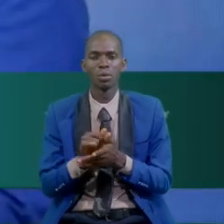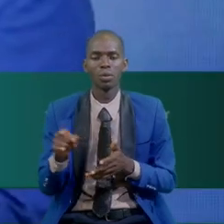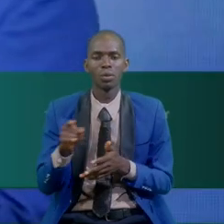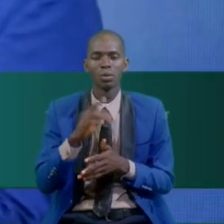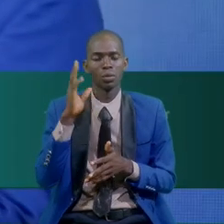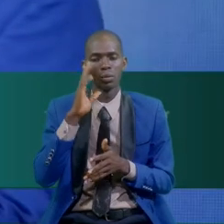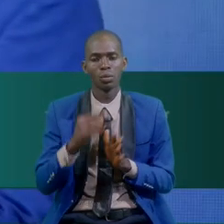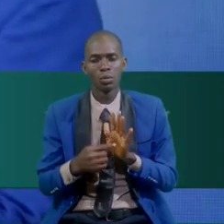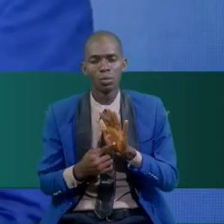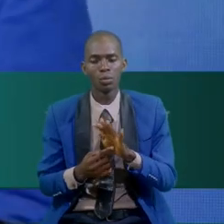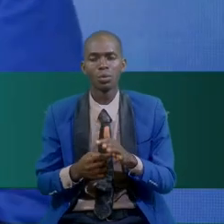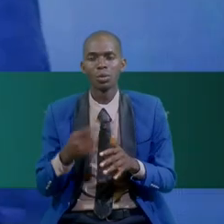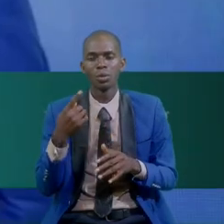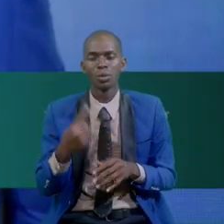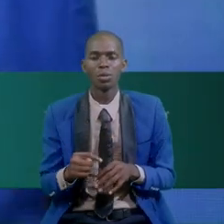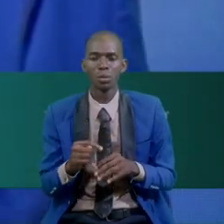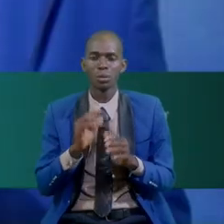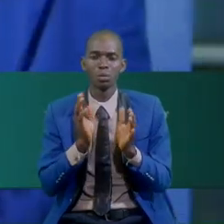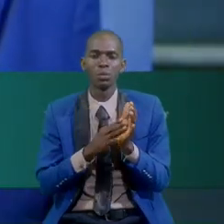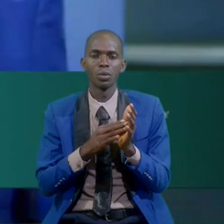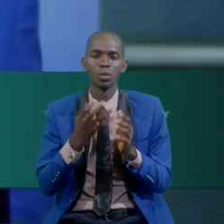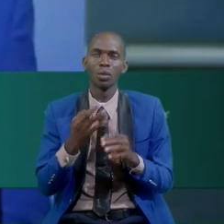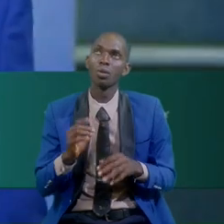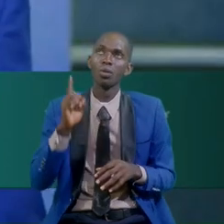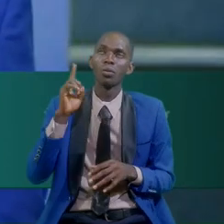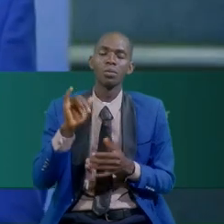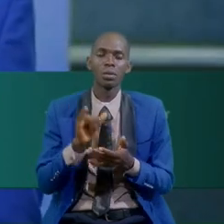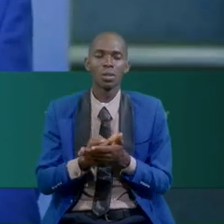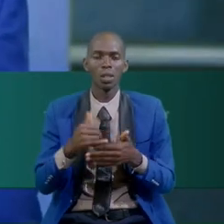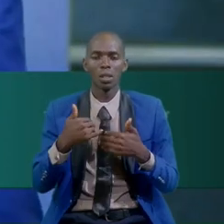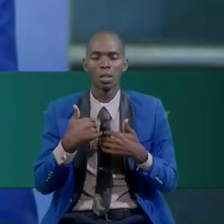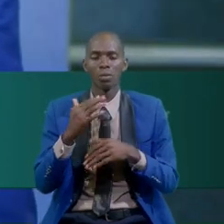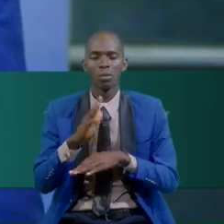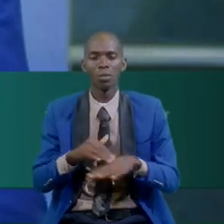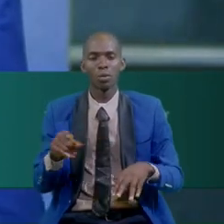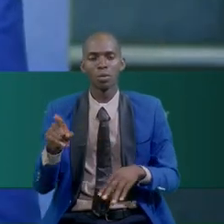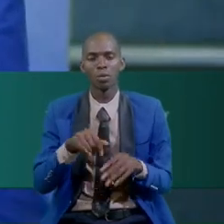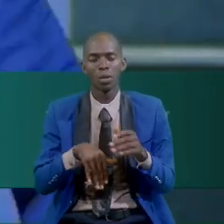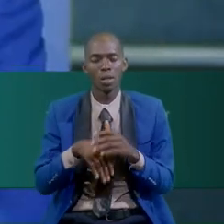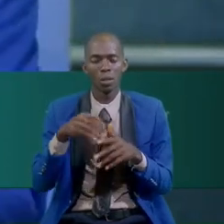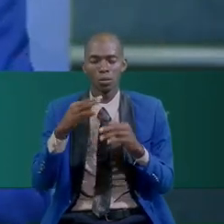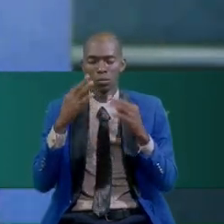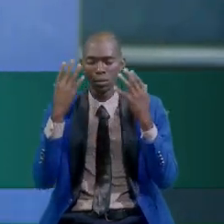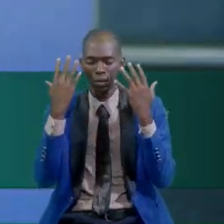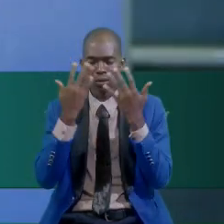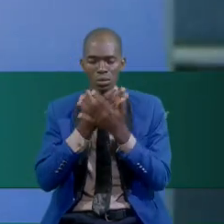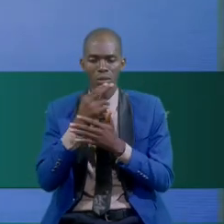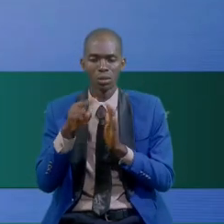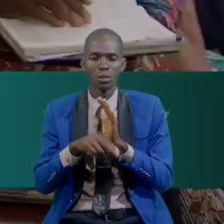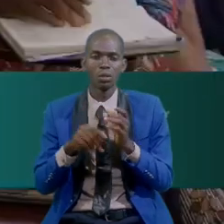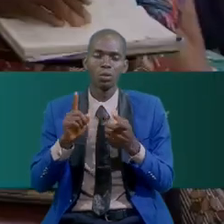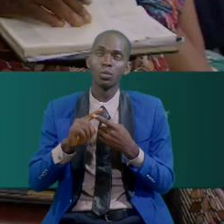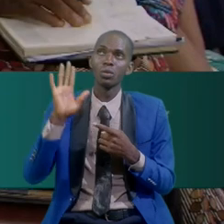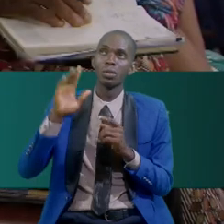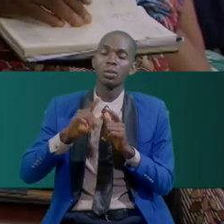the praises of him who has called you out of darkness into his